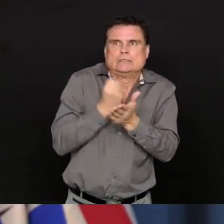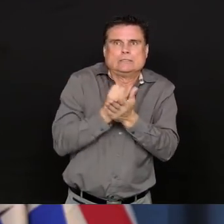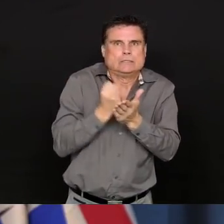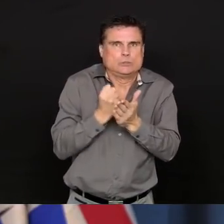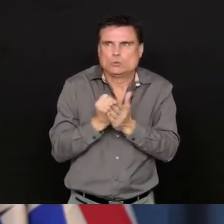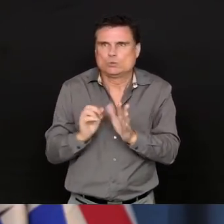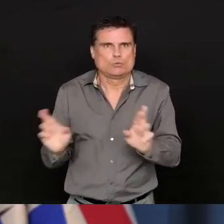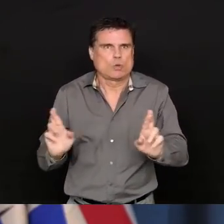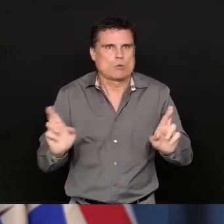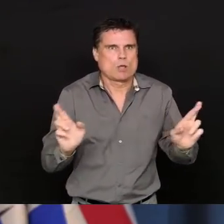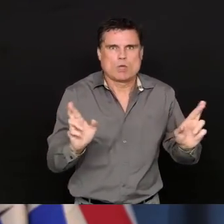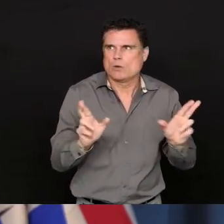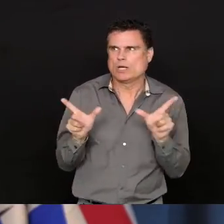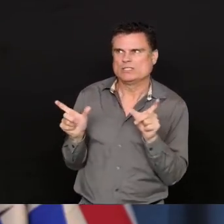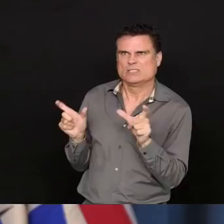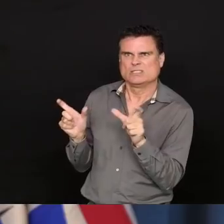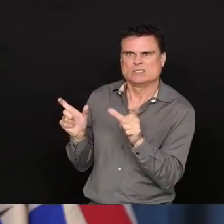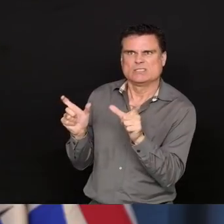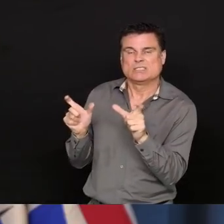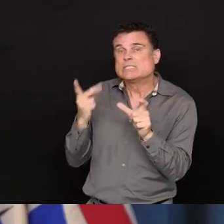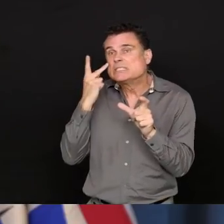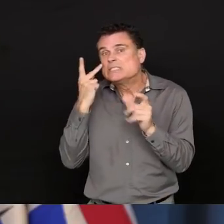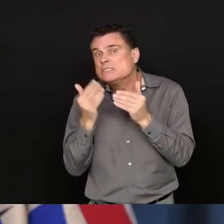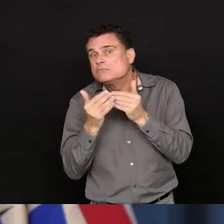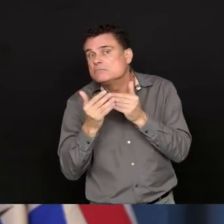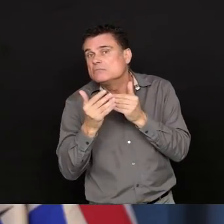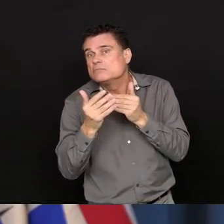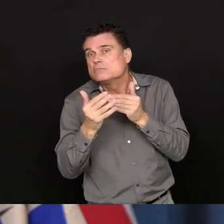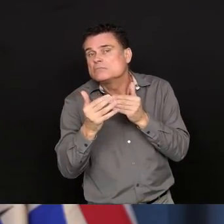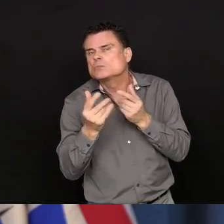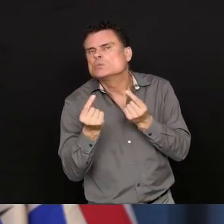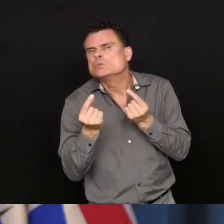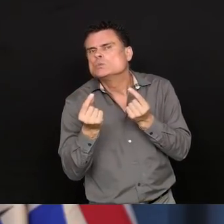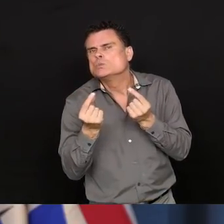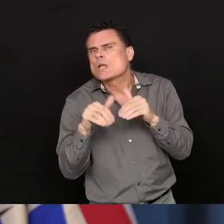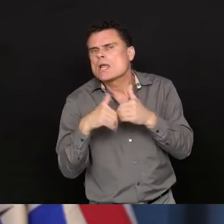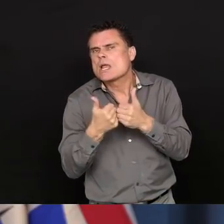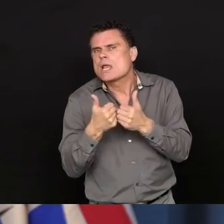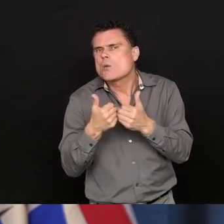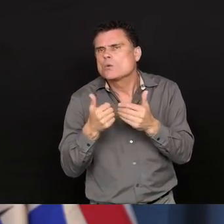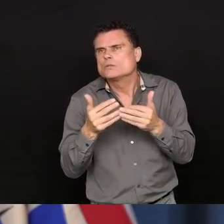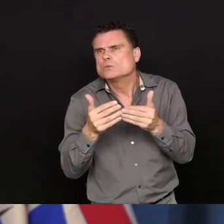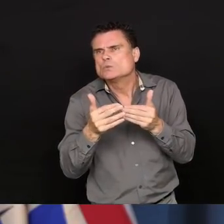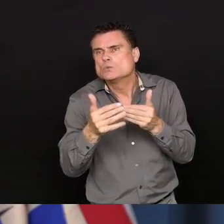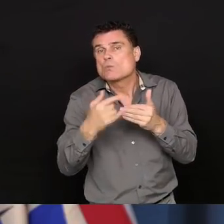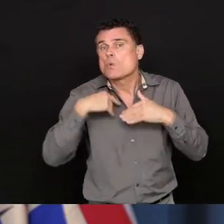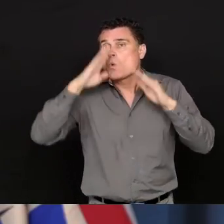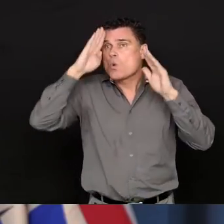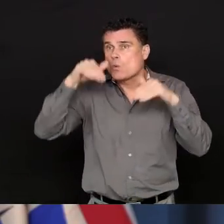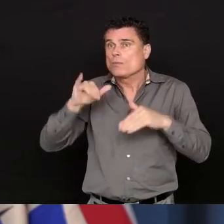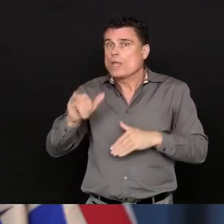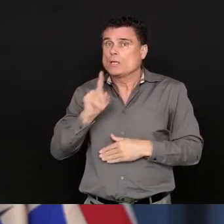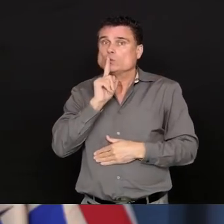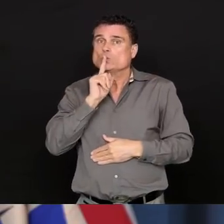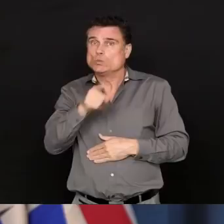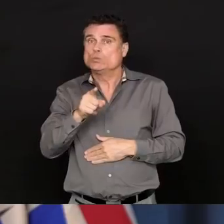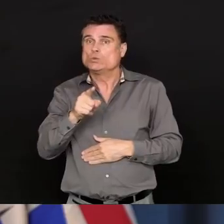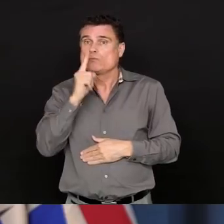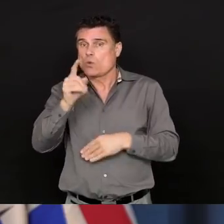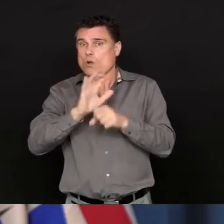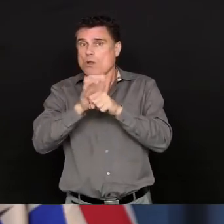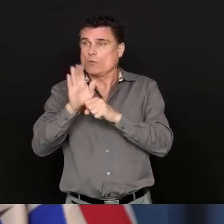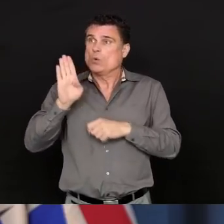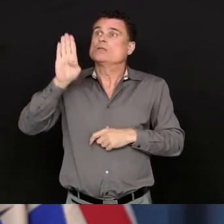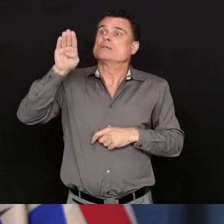disease, and hope that this will work as well for this coronavirus. Next, we have Leslie from the Times Colonist.